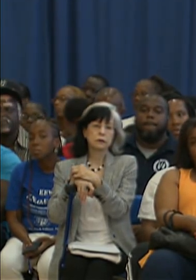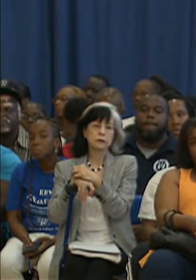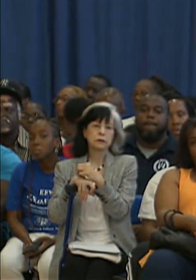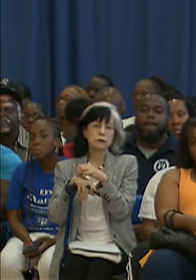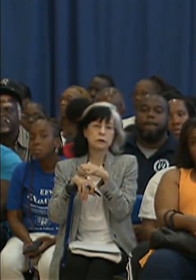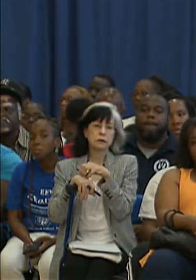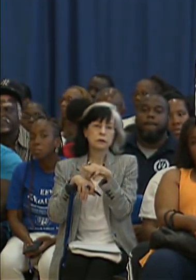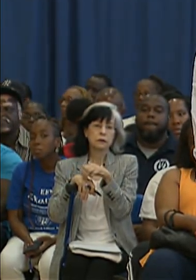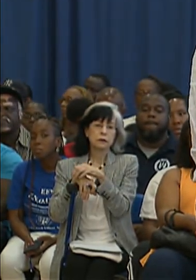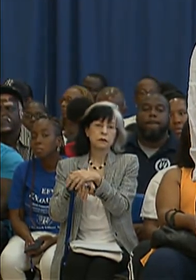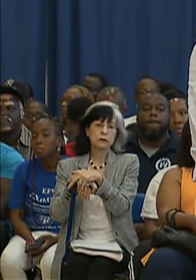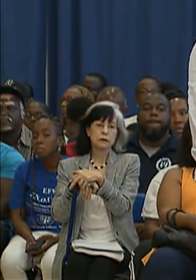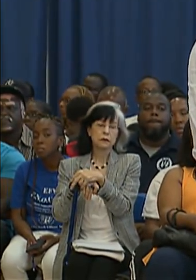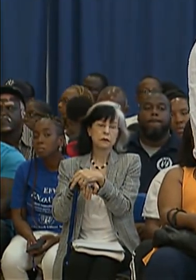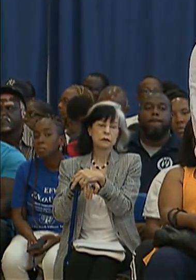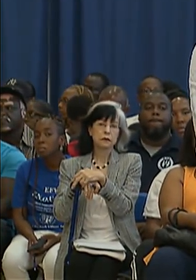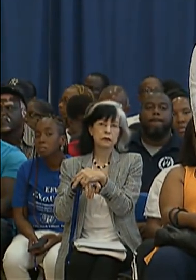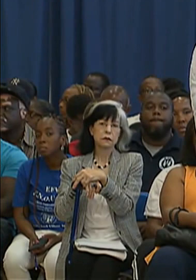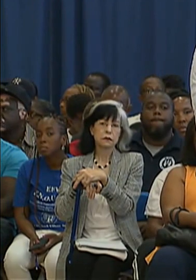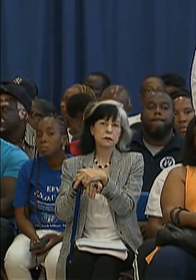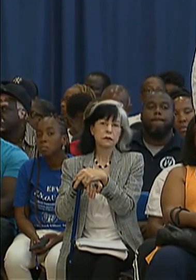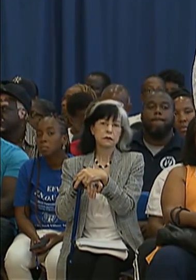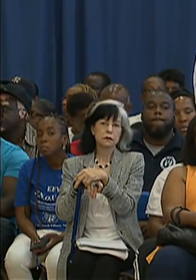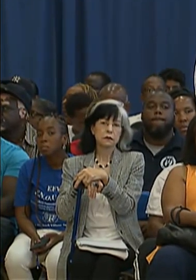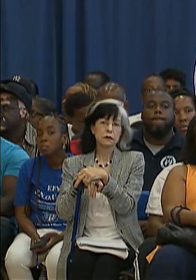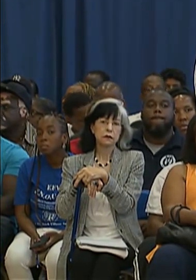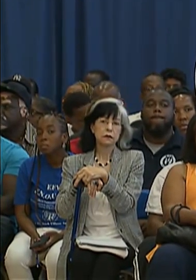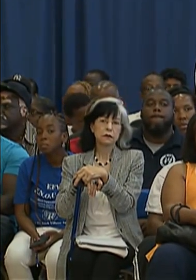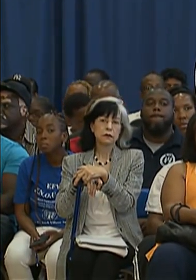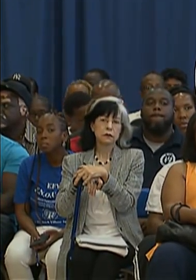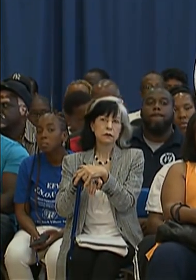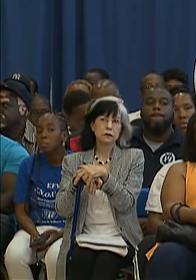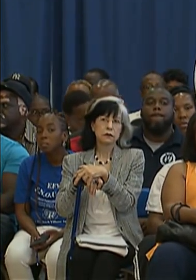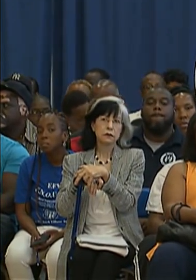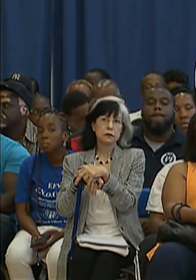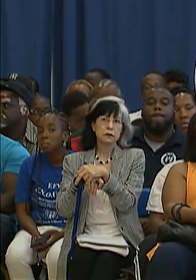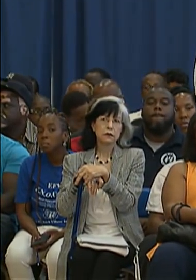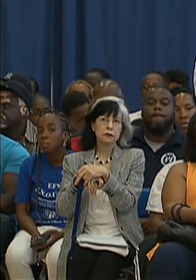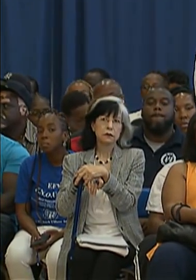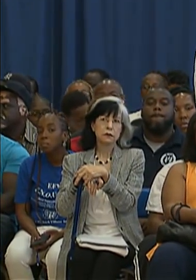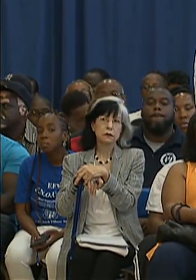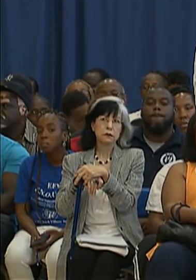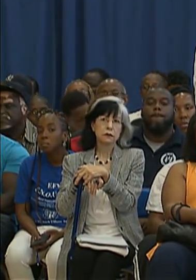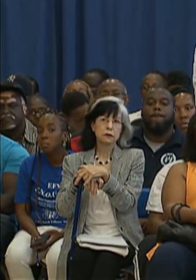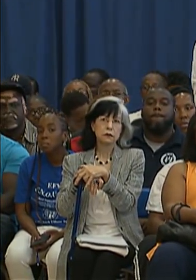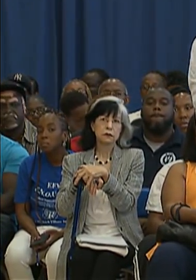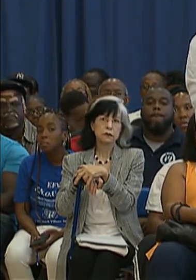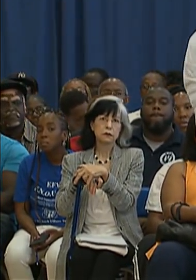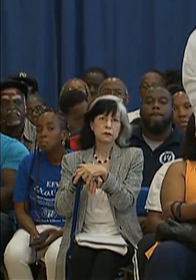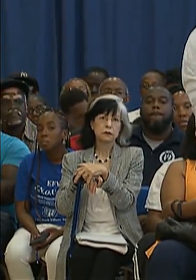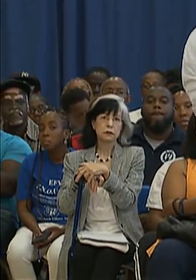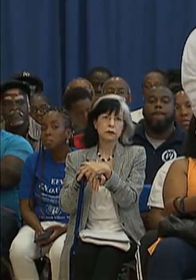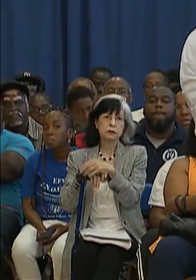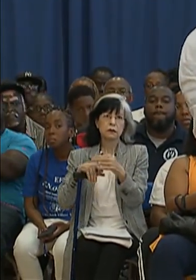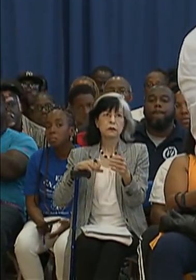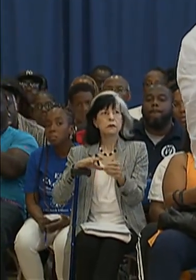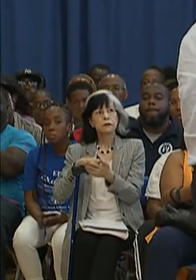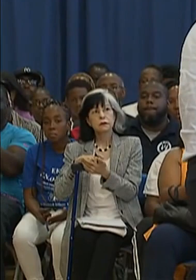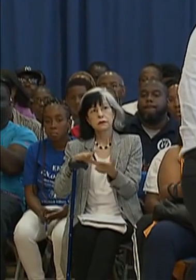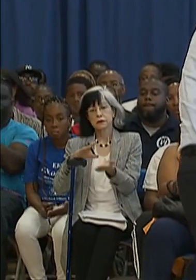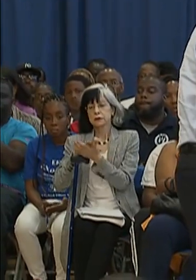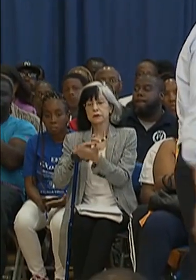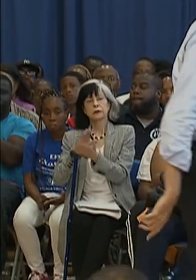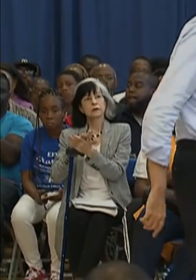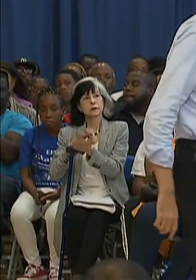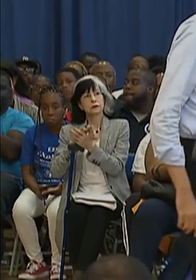And whatever number we determine, we're then going to put our efforts together to fund it over the next few years. So Jumaane's opened the door to a lot more